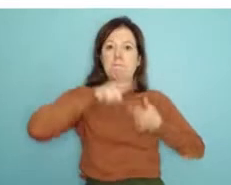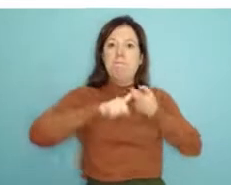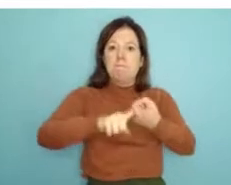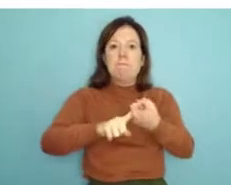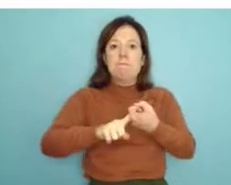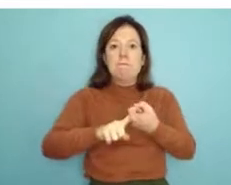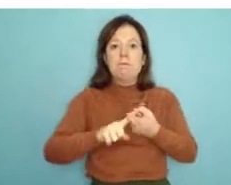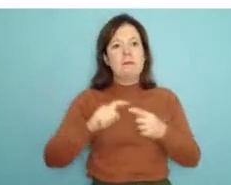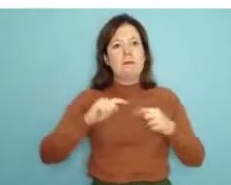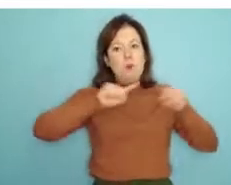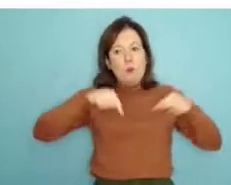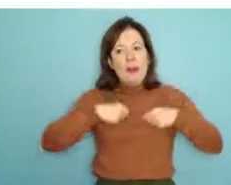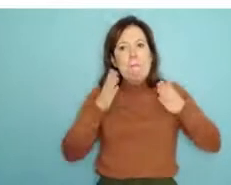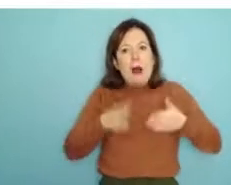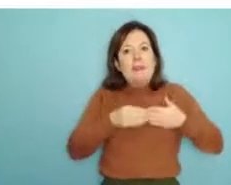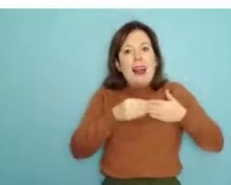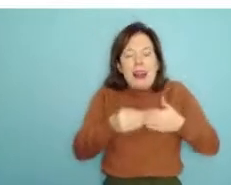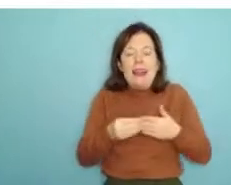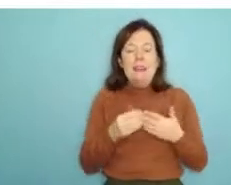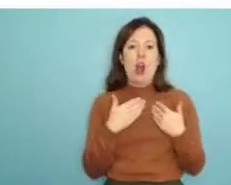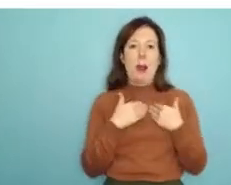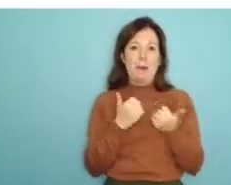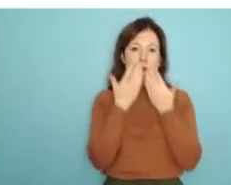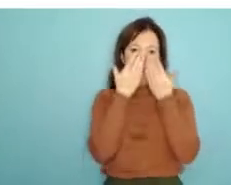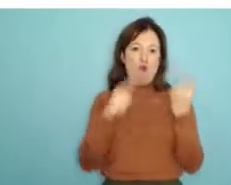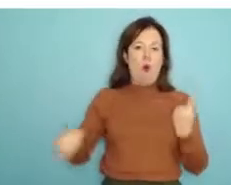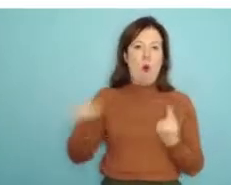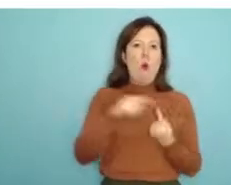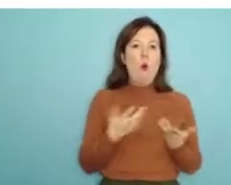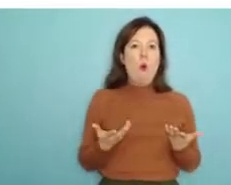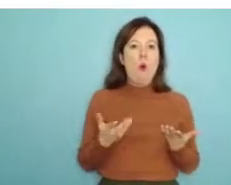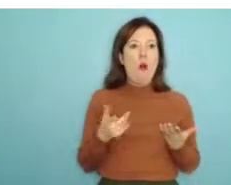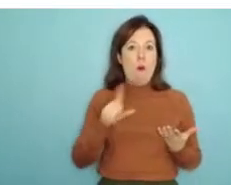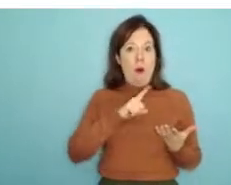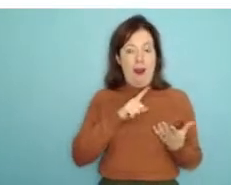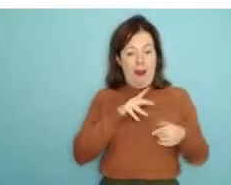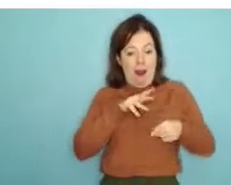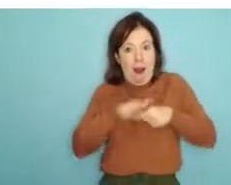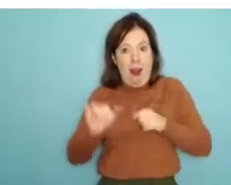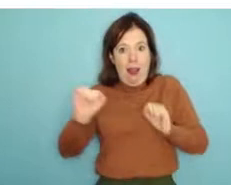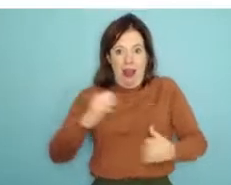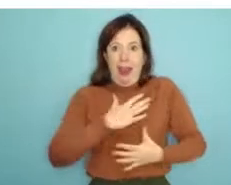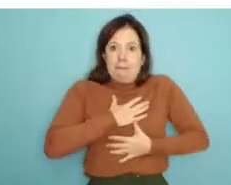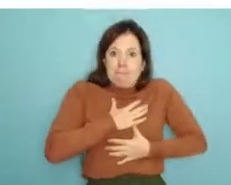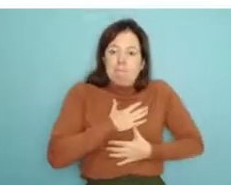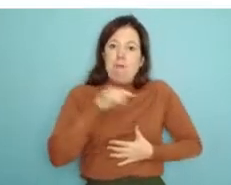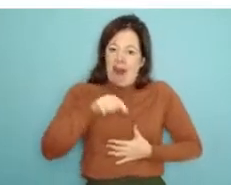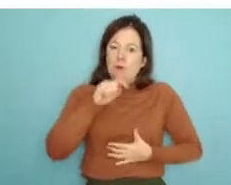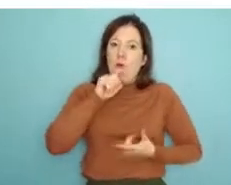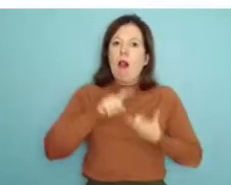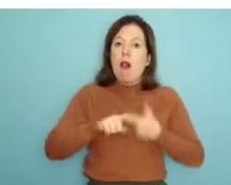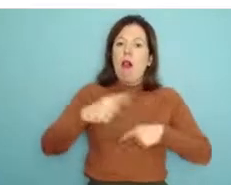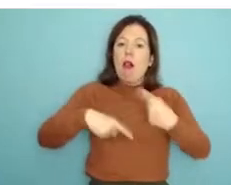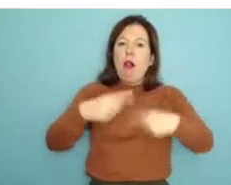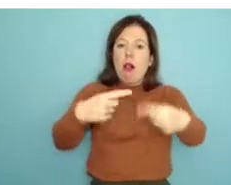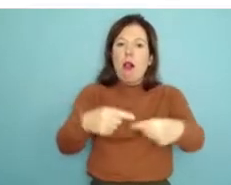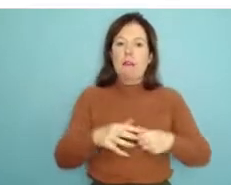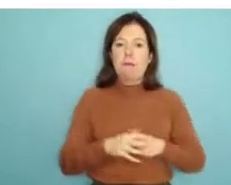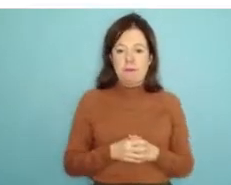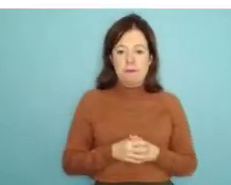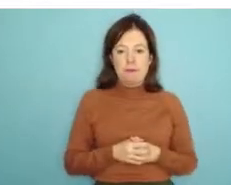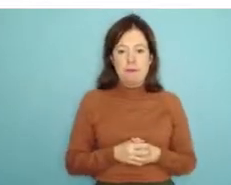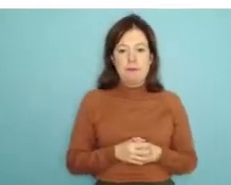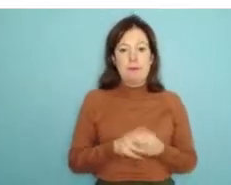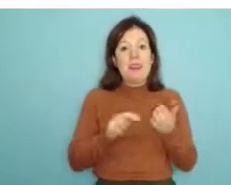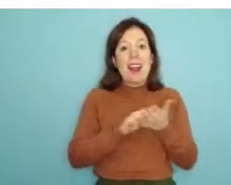leaders in the work that we do. I think I've been encouraged to look at the NHS constitution and